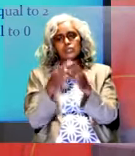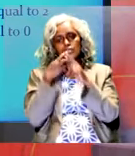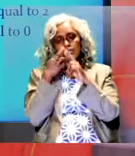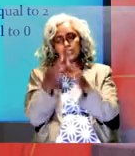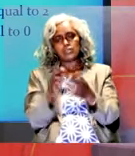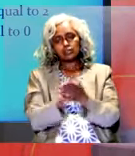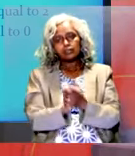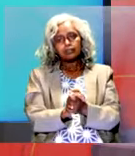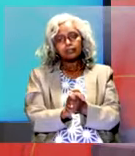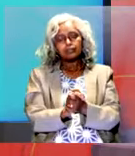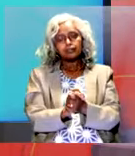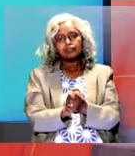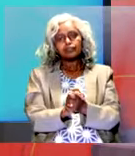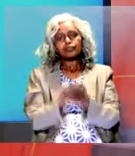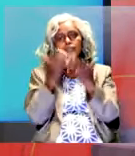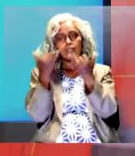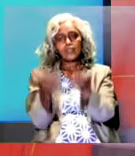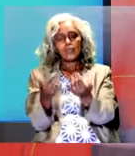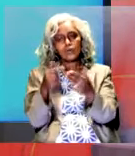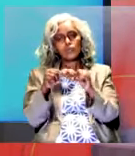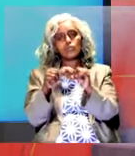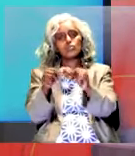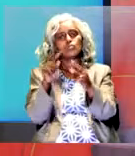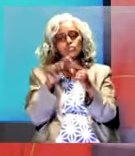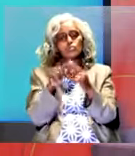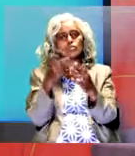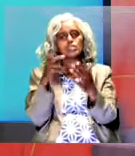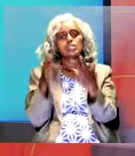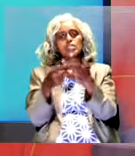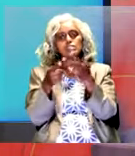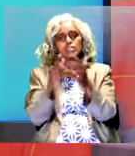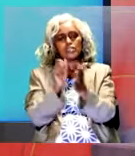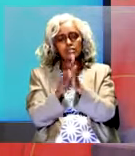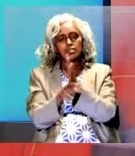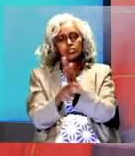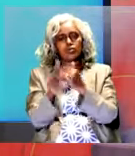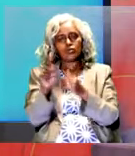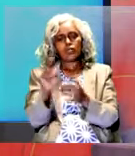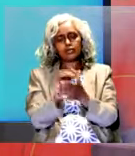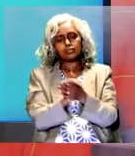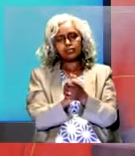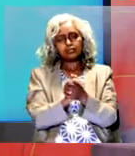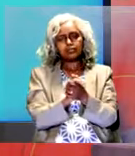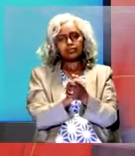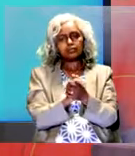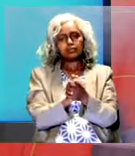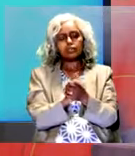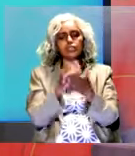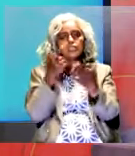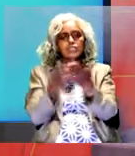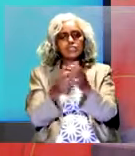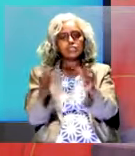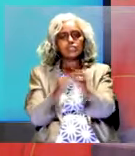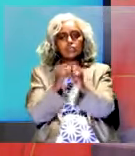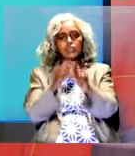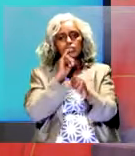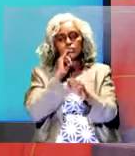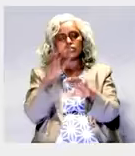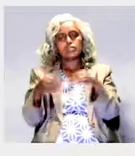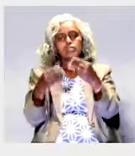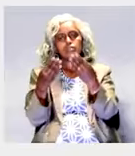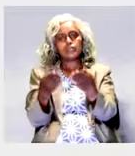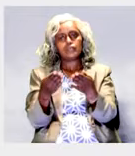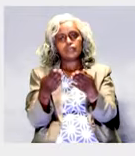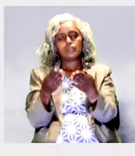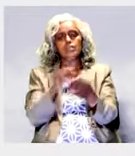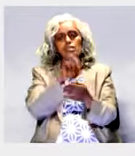answer. Now let's continue to the third example. Let's see this one. This sequence is given.